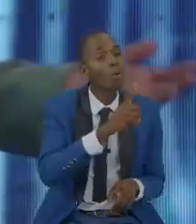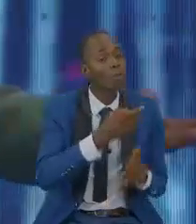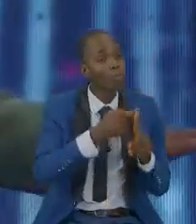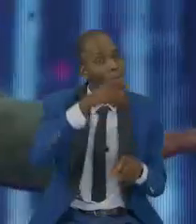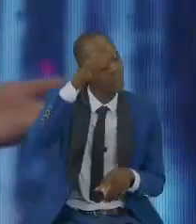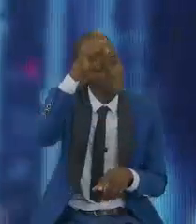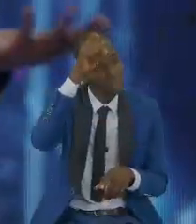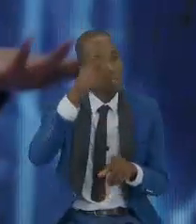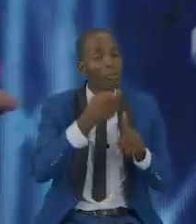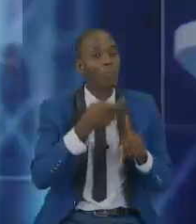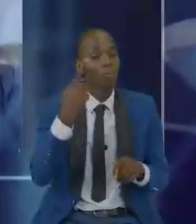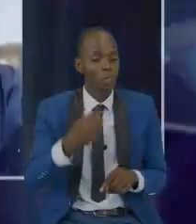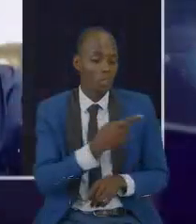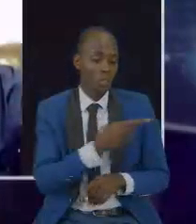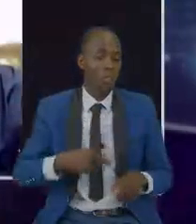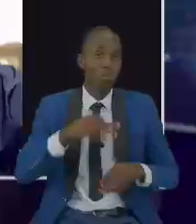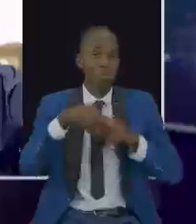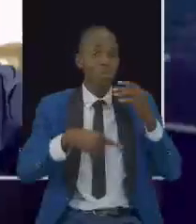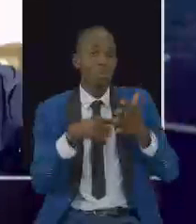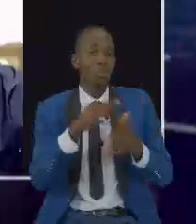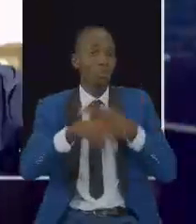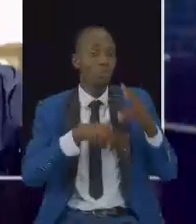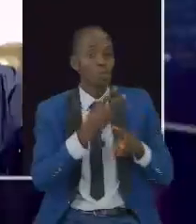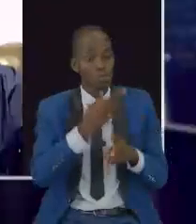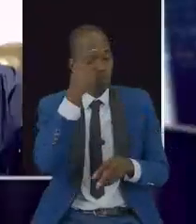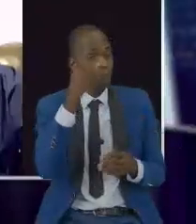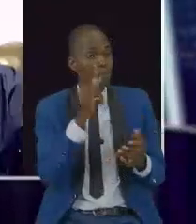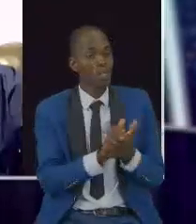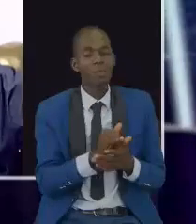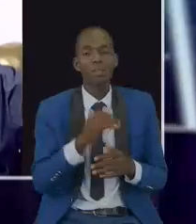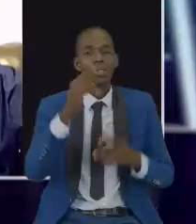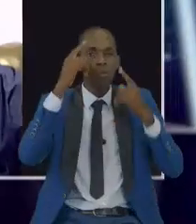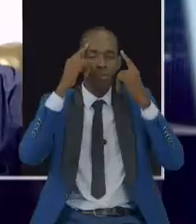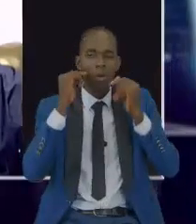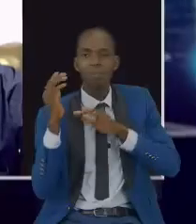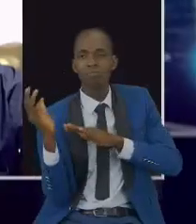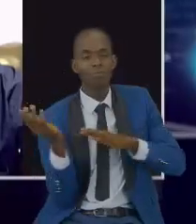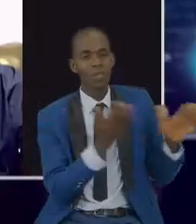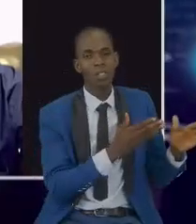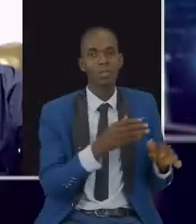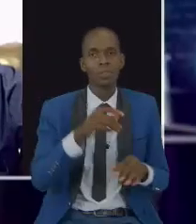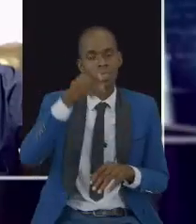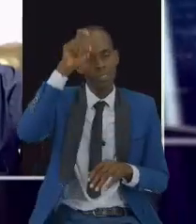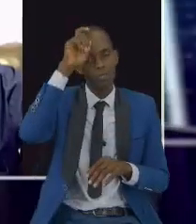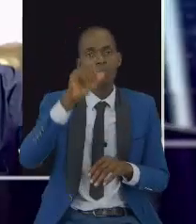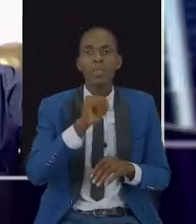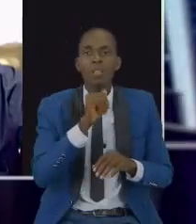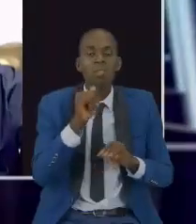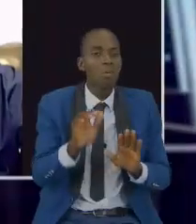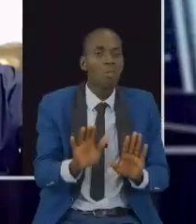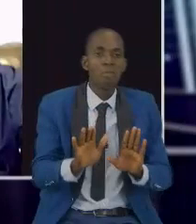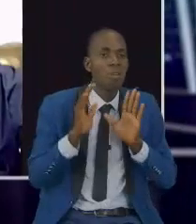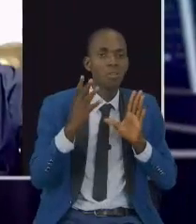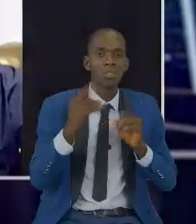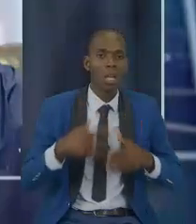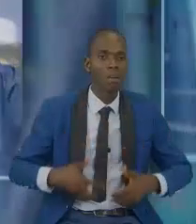from the prince of this world. And because of that, he forsook Egypt, not fearing the wrath of